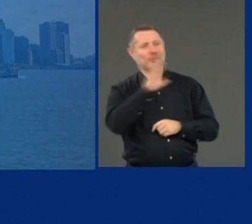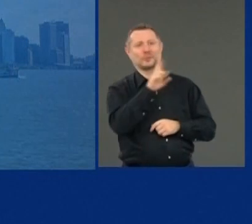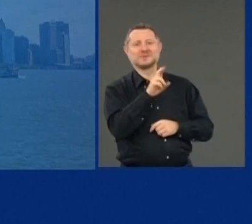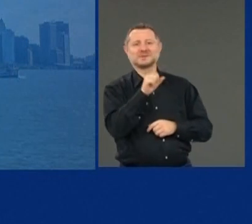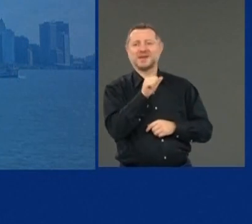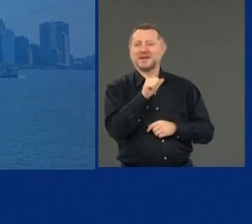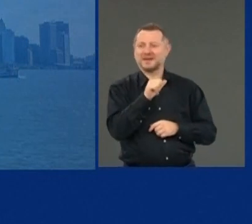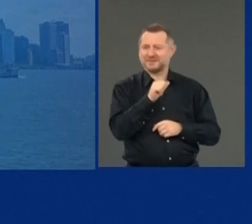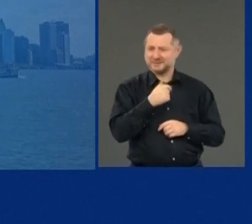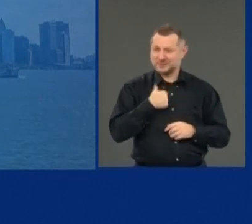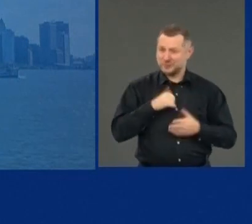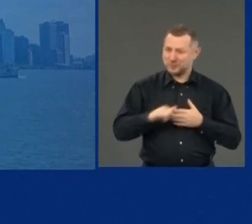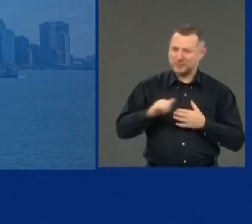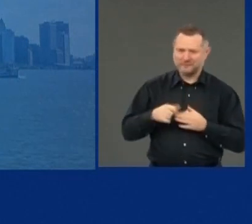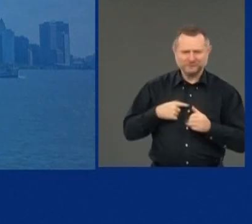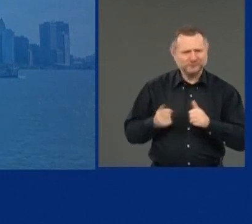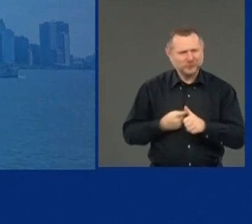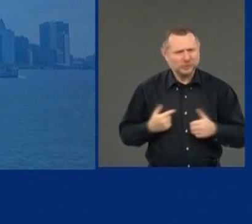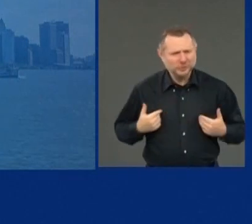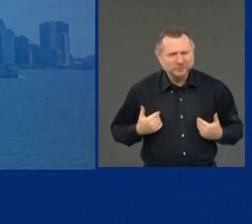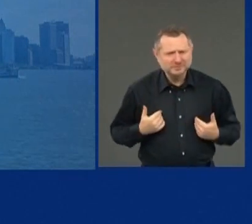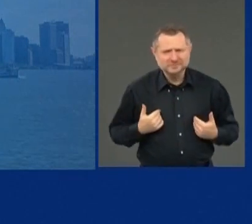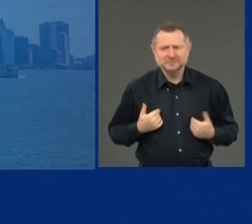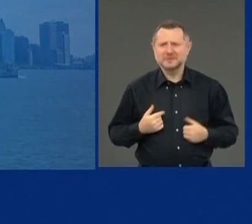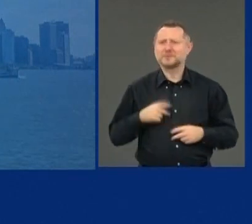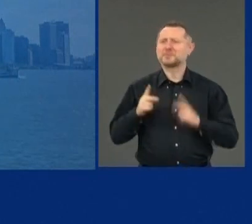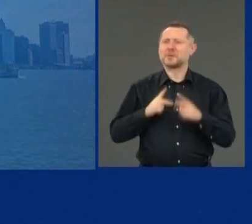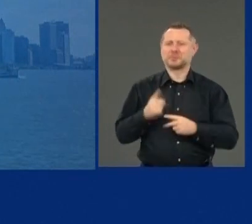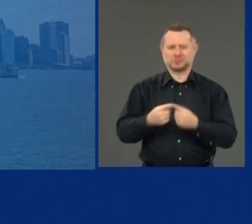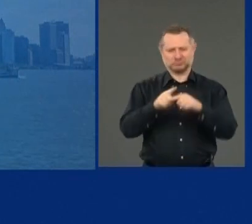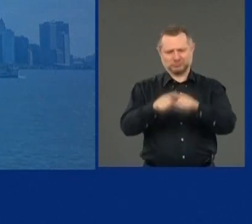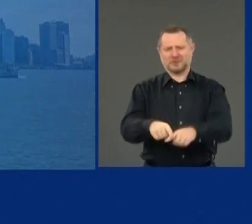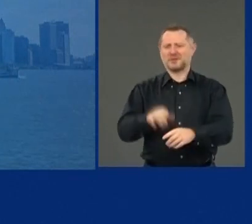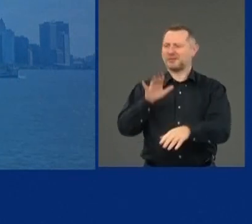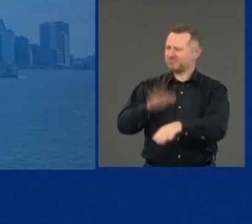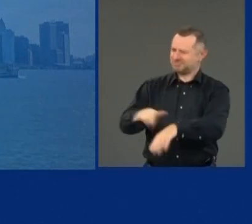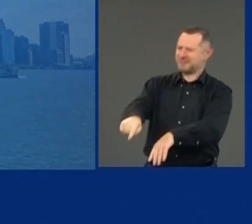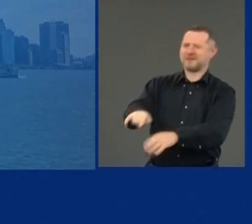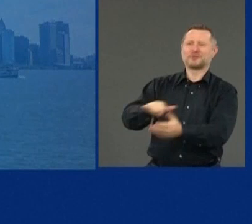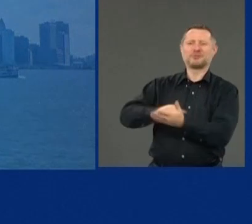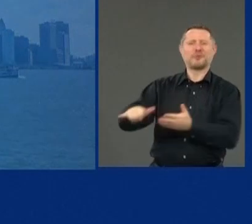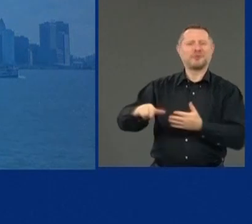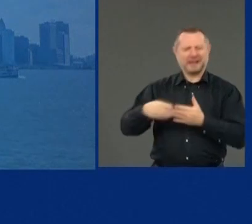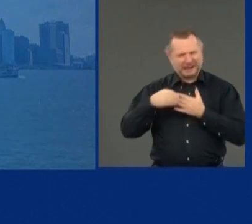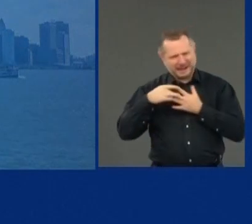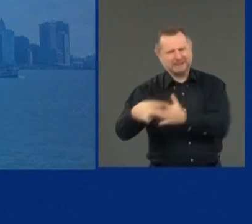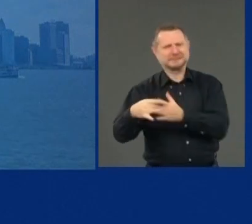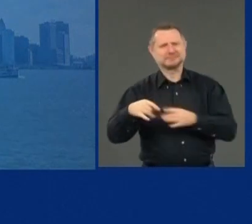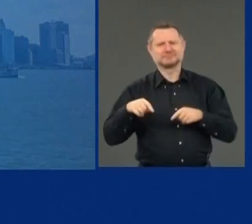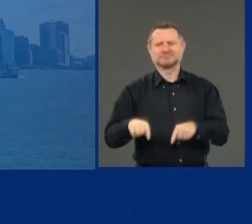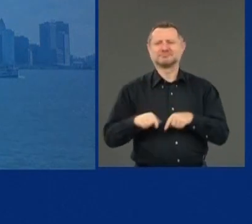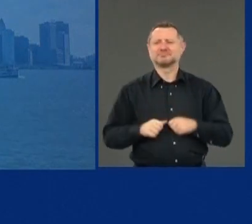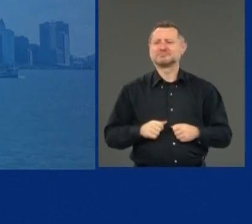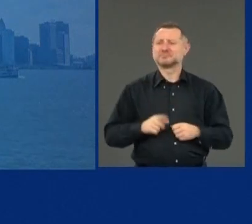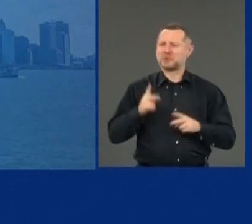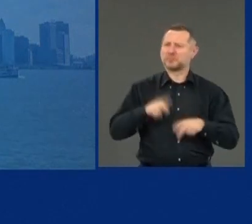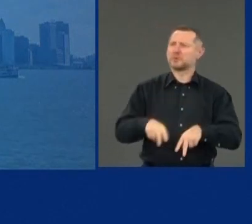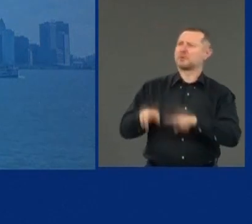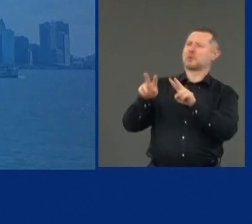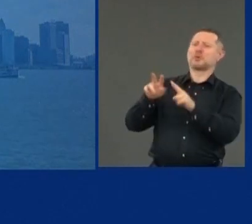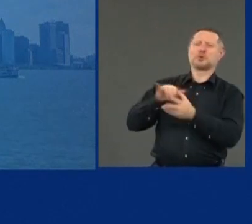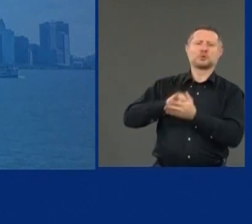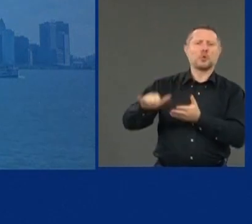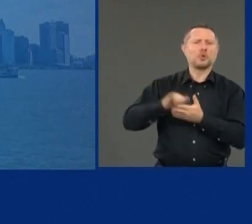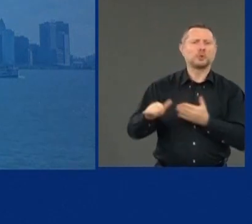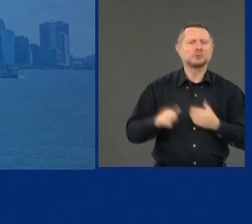first. We started it first, and people looked to New York for guidance and for example. And New York